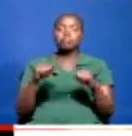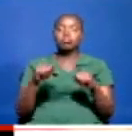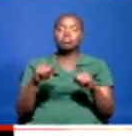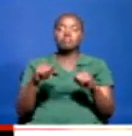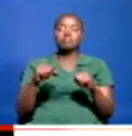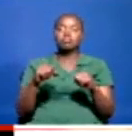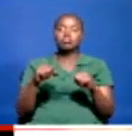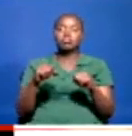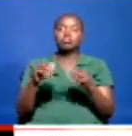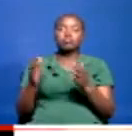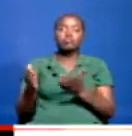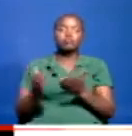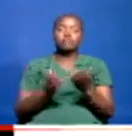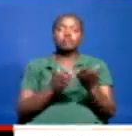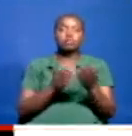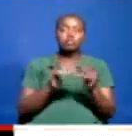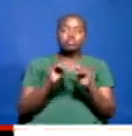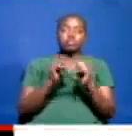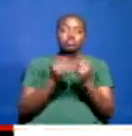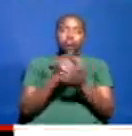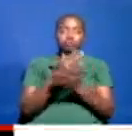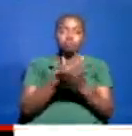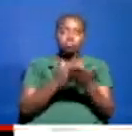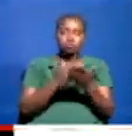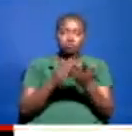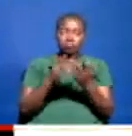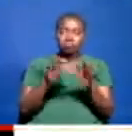kikosi angalau nusu ya ile tulikuwa tunatarajia.